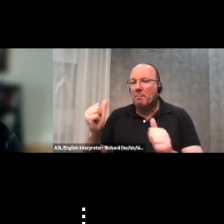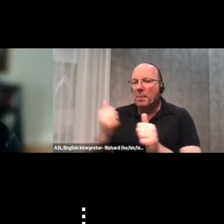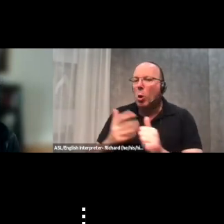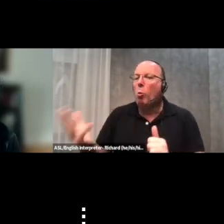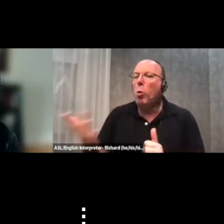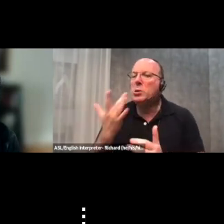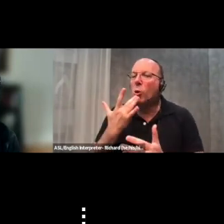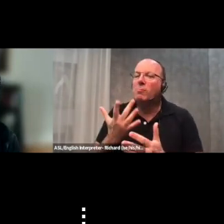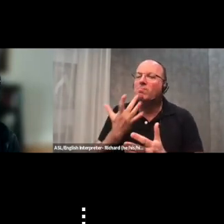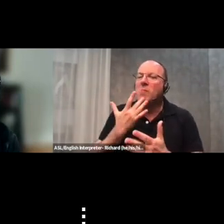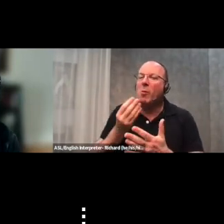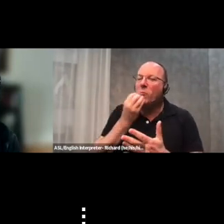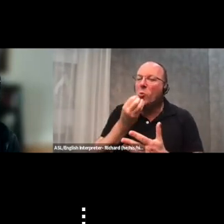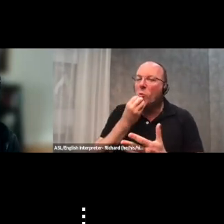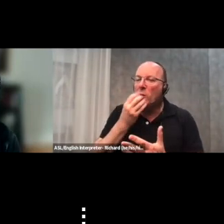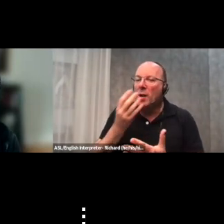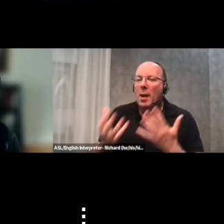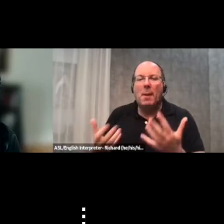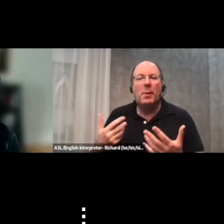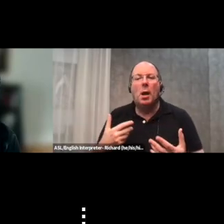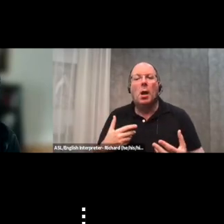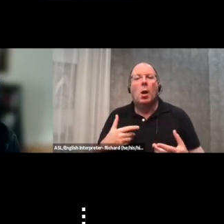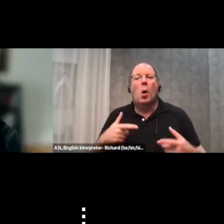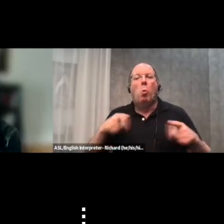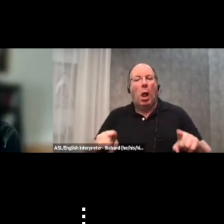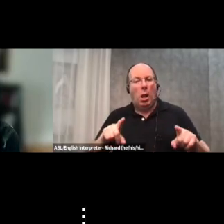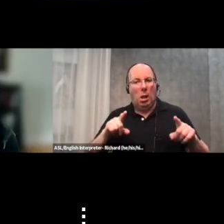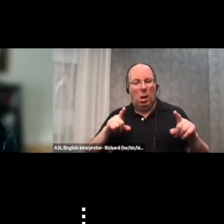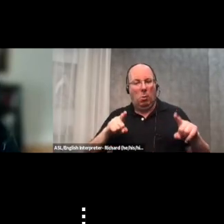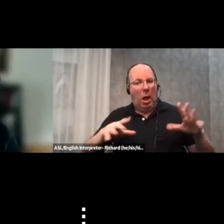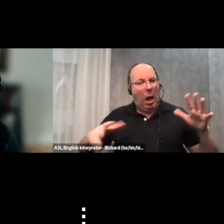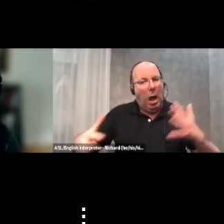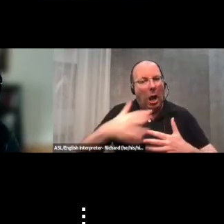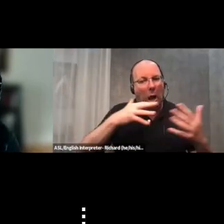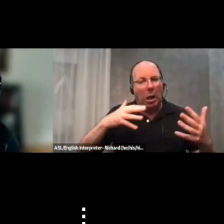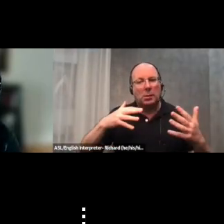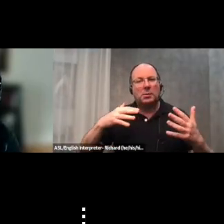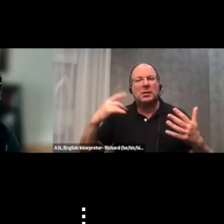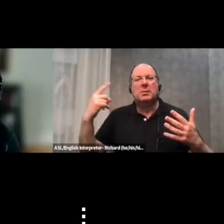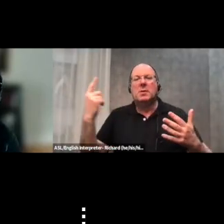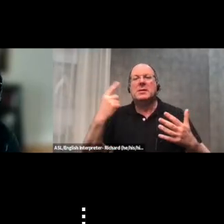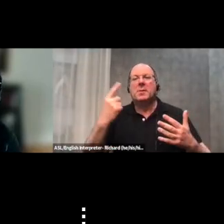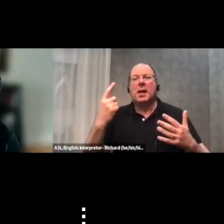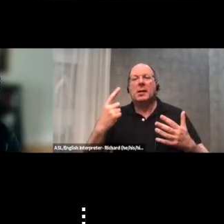know that for a fact, like sometimes you might not want to eat while you're engaging, but there's just something that, you know what I